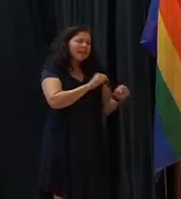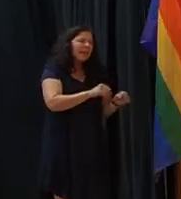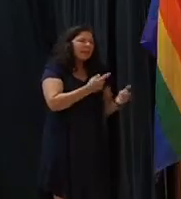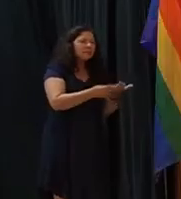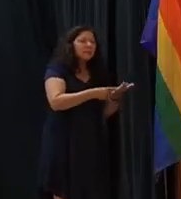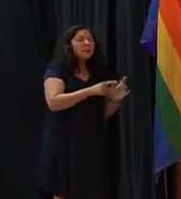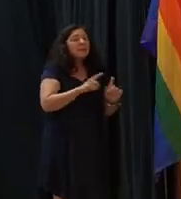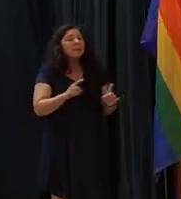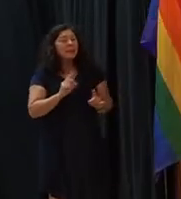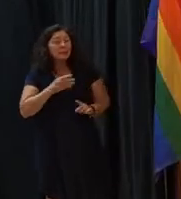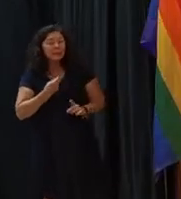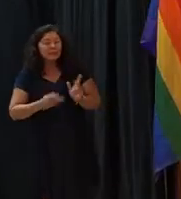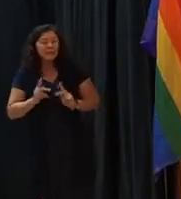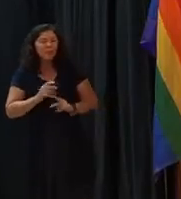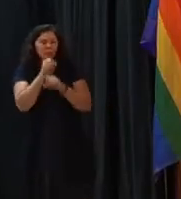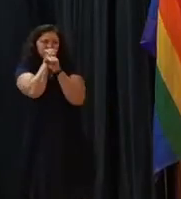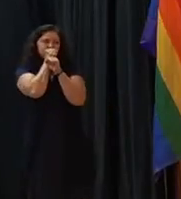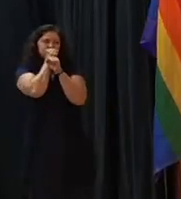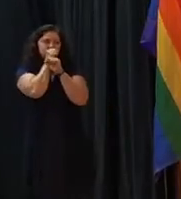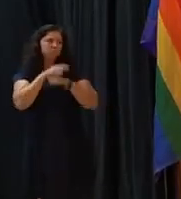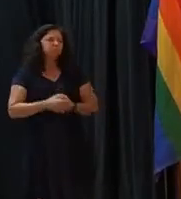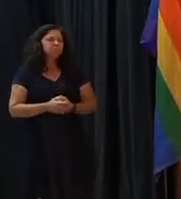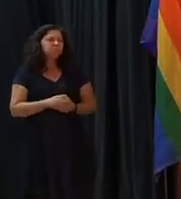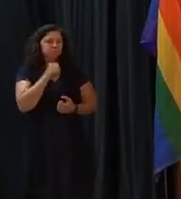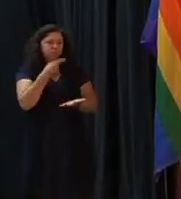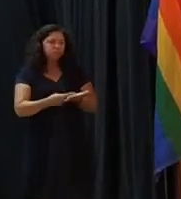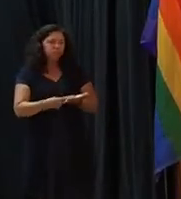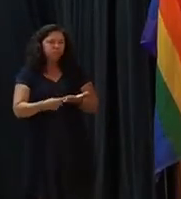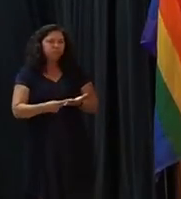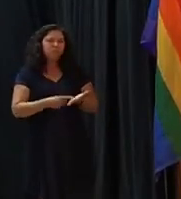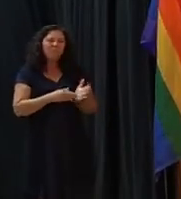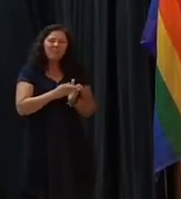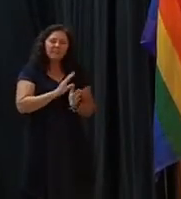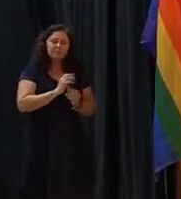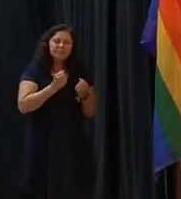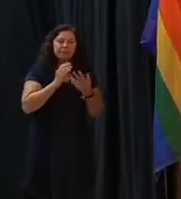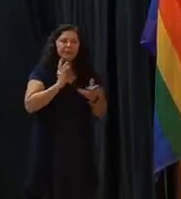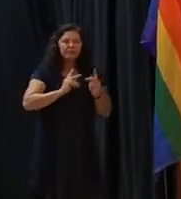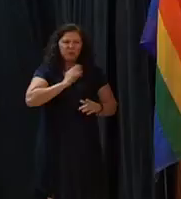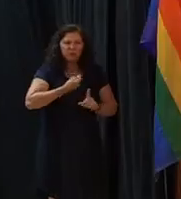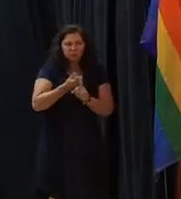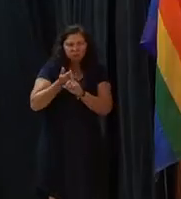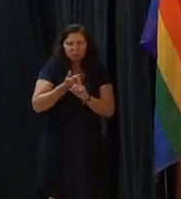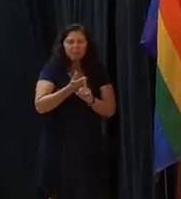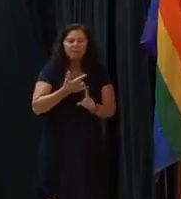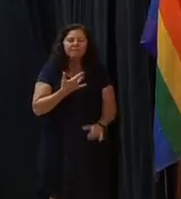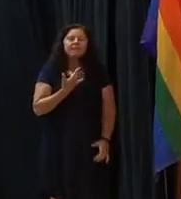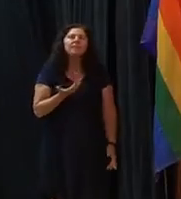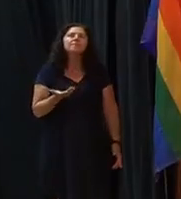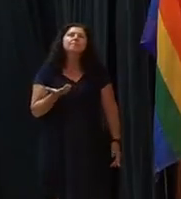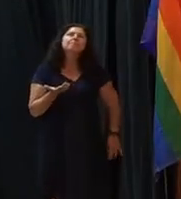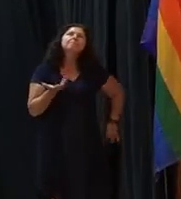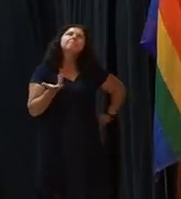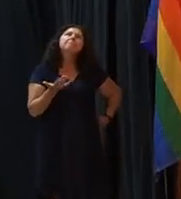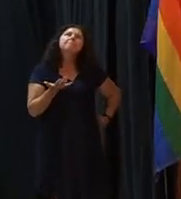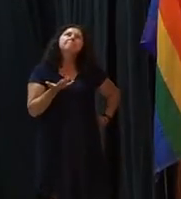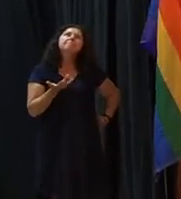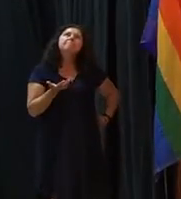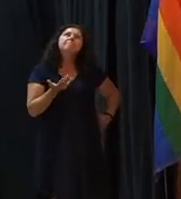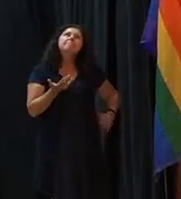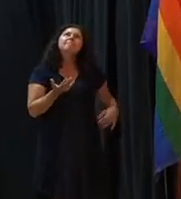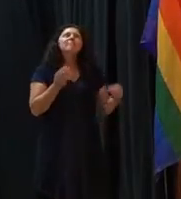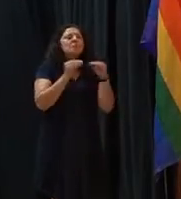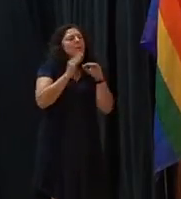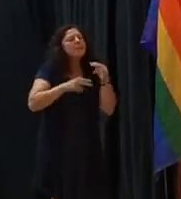just don't talk about it. And more than that, a lot of transgenders do feel that it's more than health